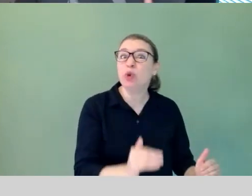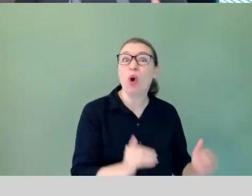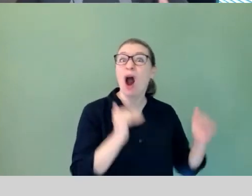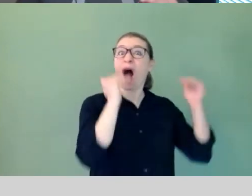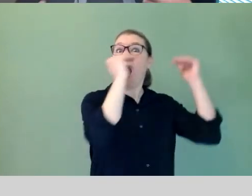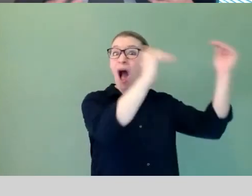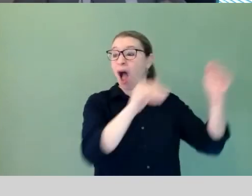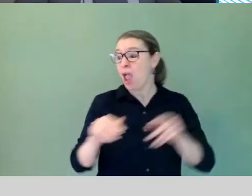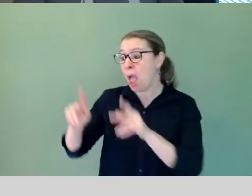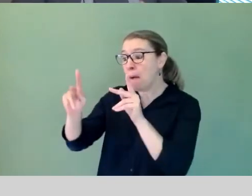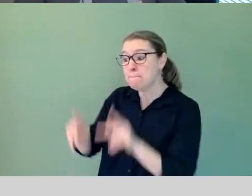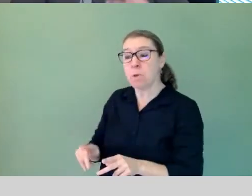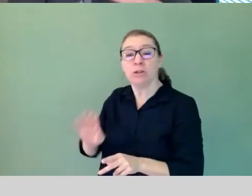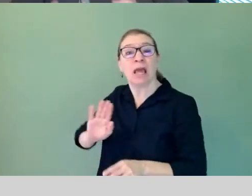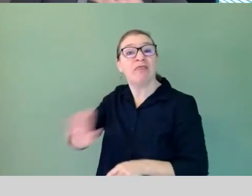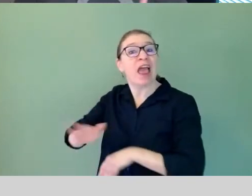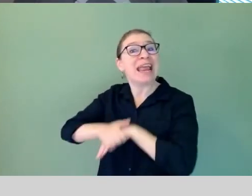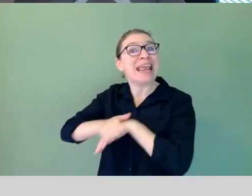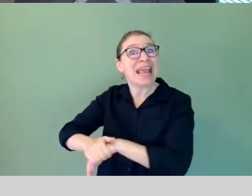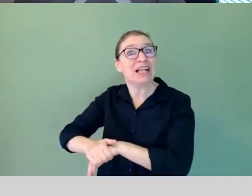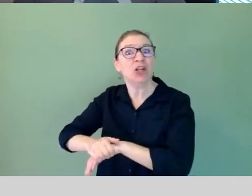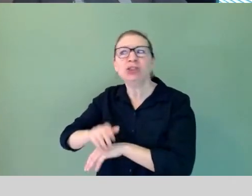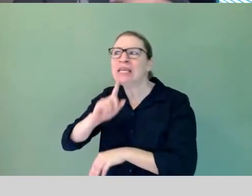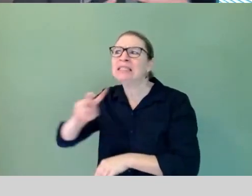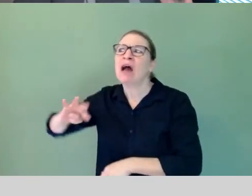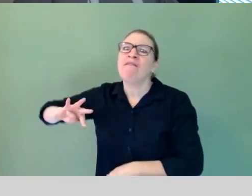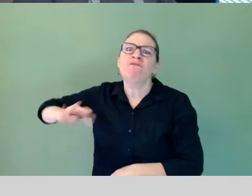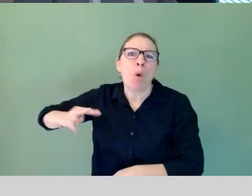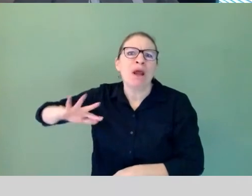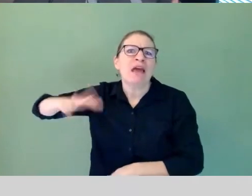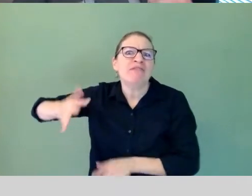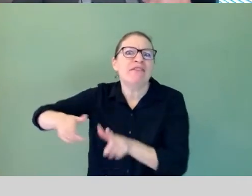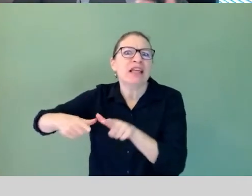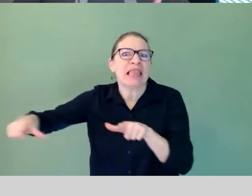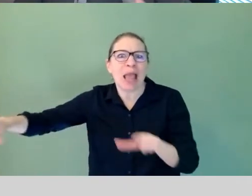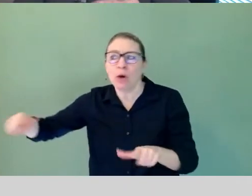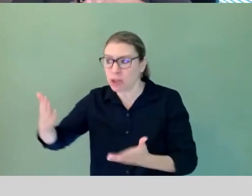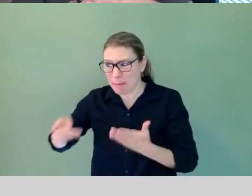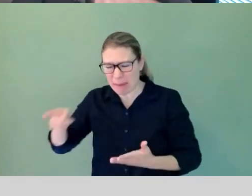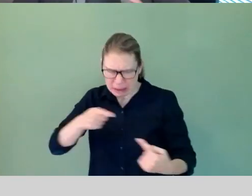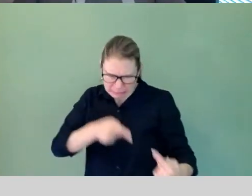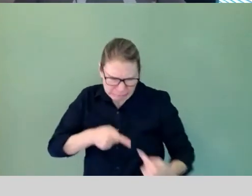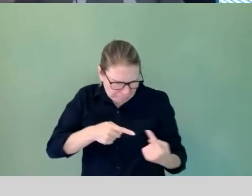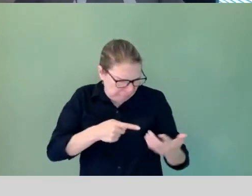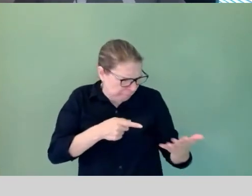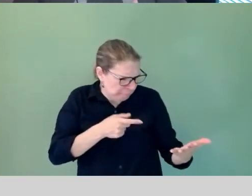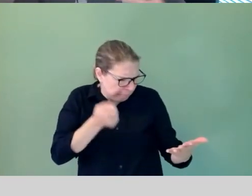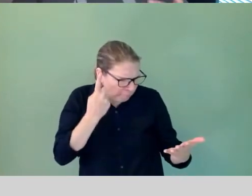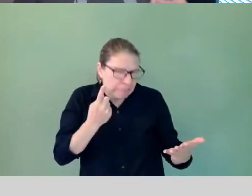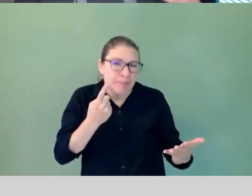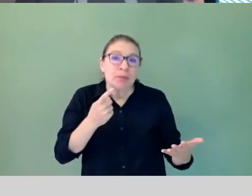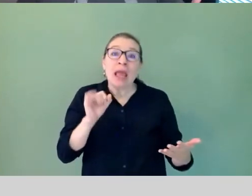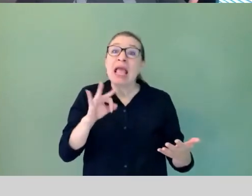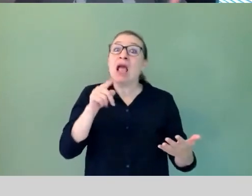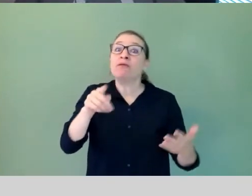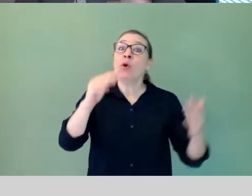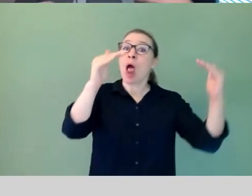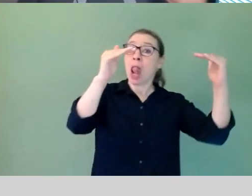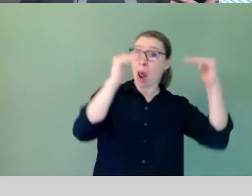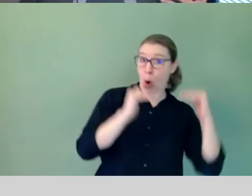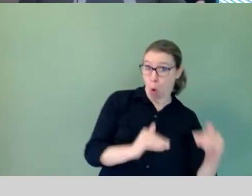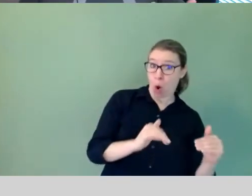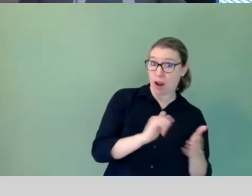language, they may potentially be struggling. They may have just learned that language. And by lowering the reading level, you've made it easier